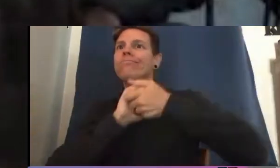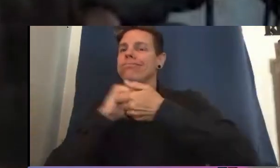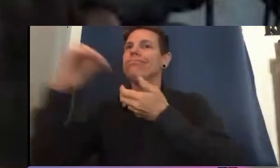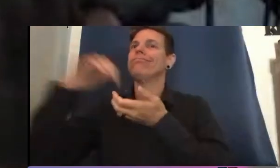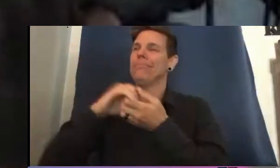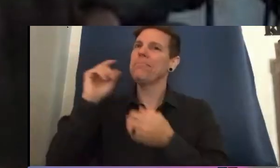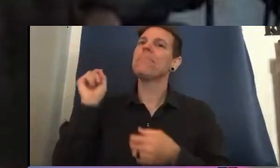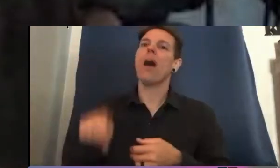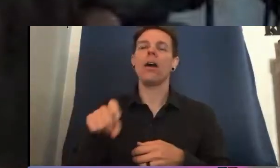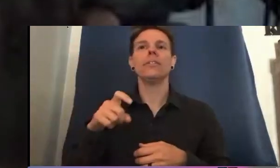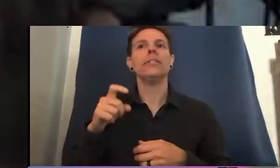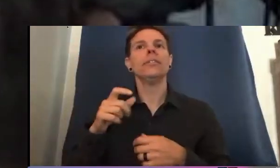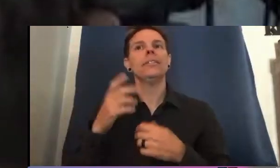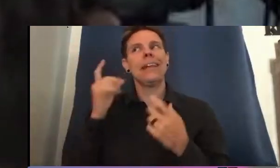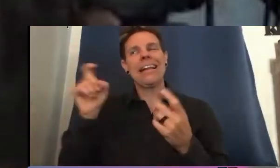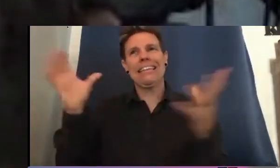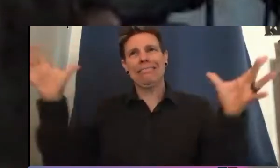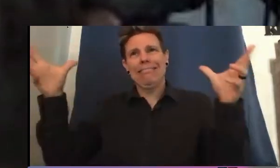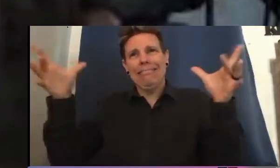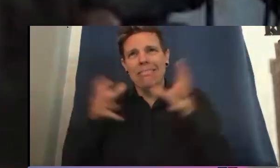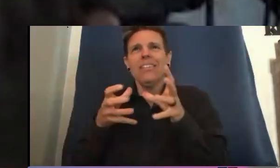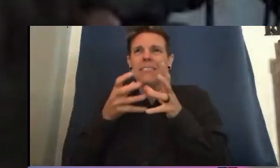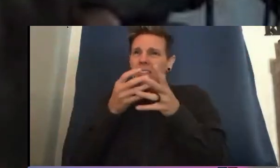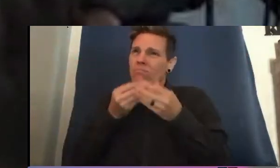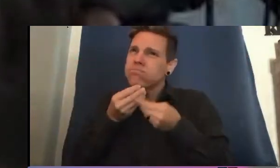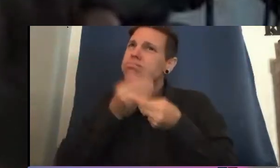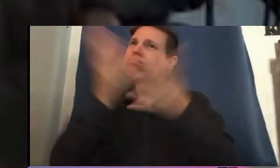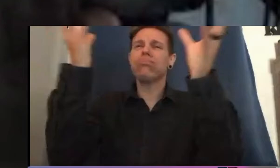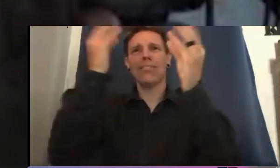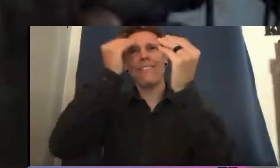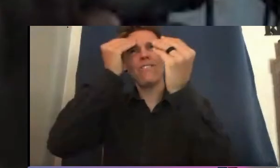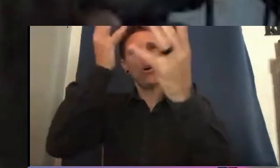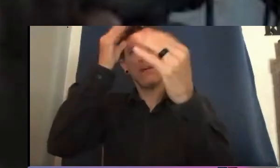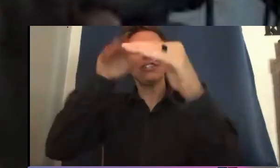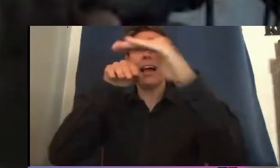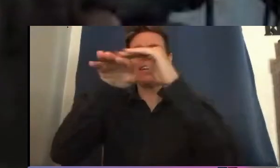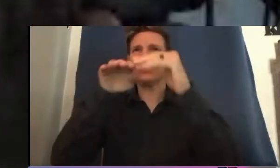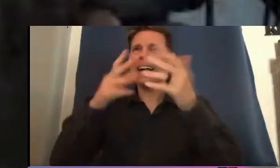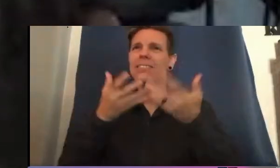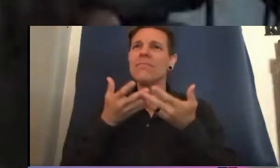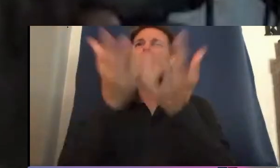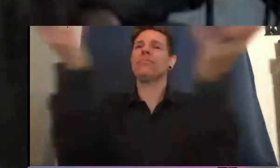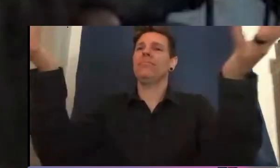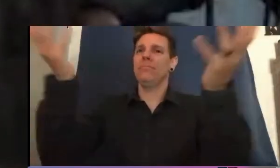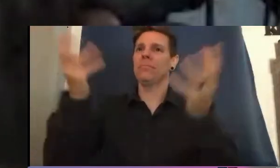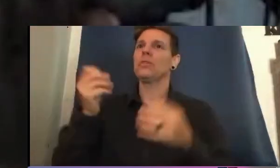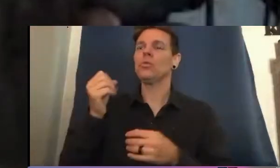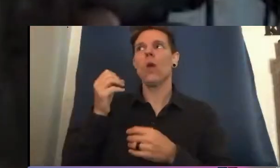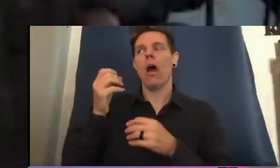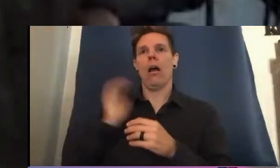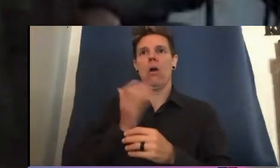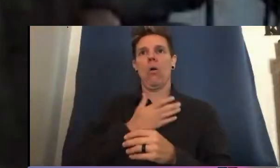public, whether it's on a national level or on a state level. We are still